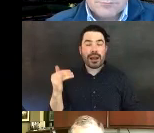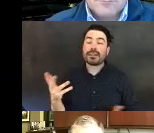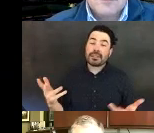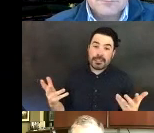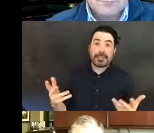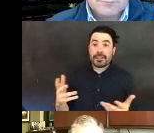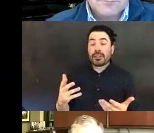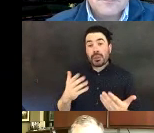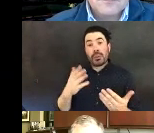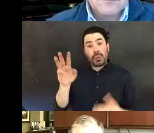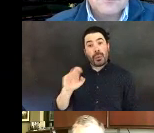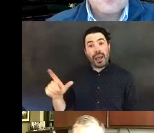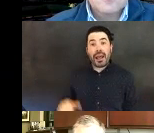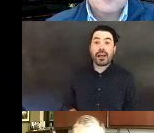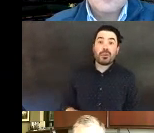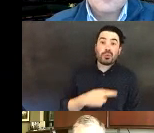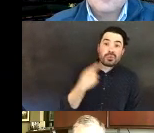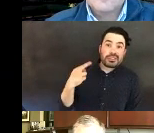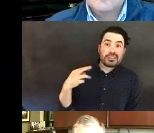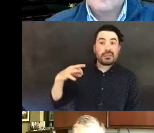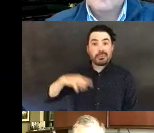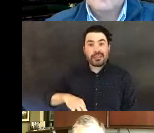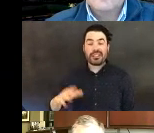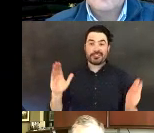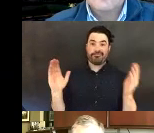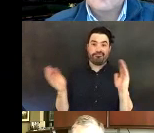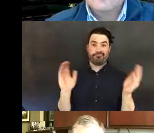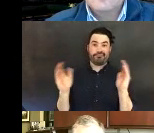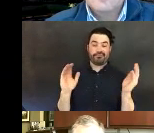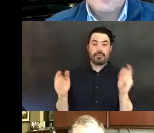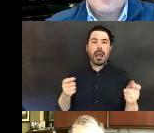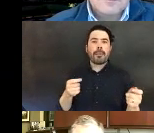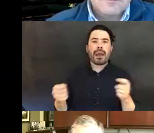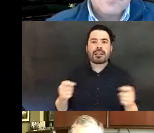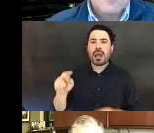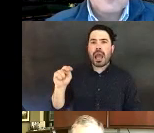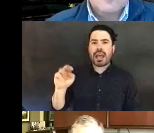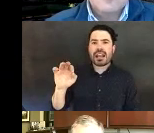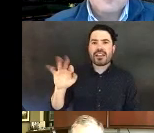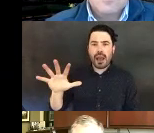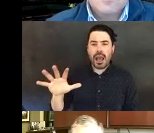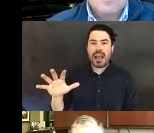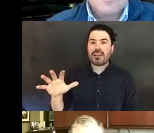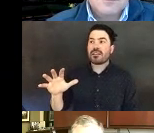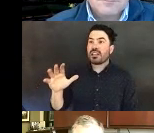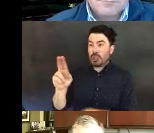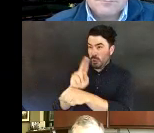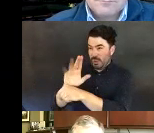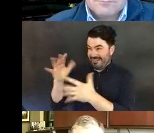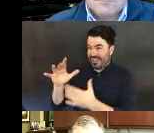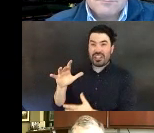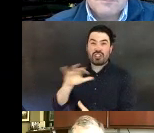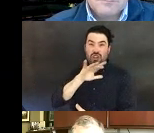The management of the N95 masks, the reprocessing, the return of them to the floors